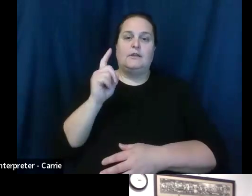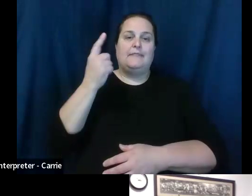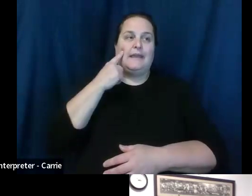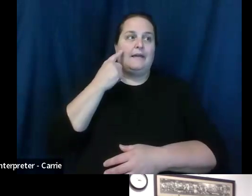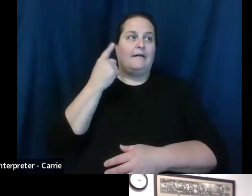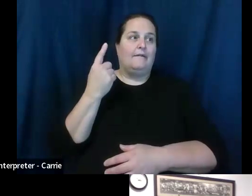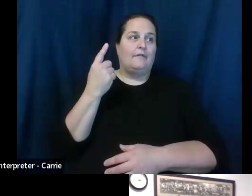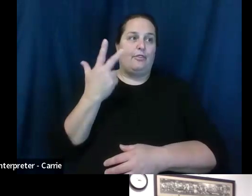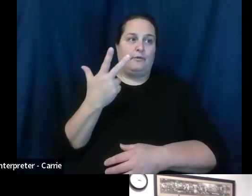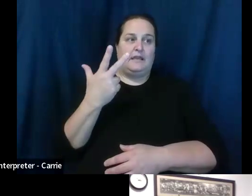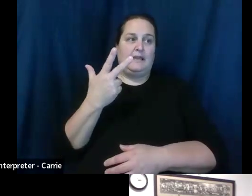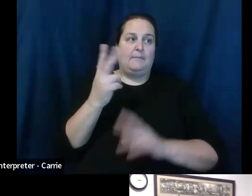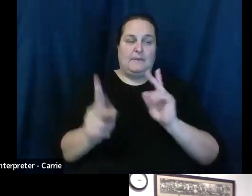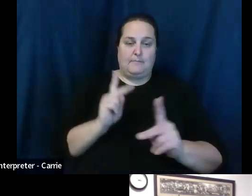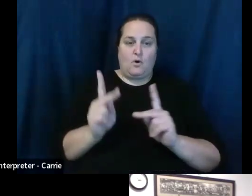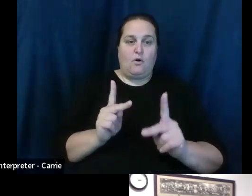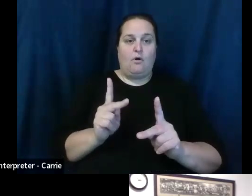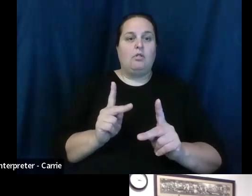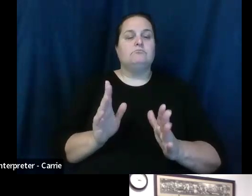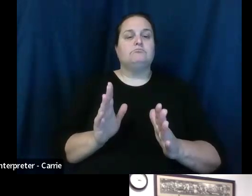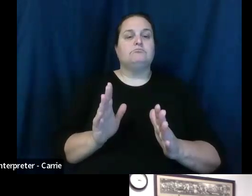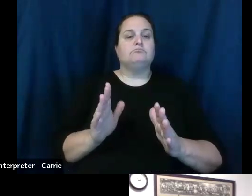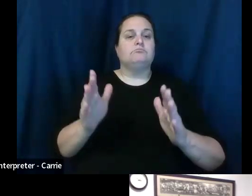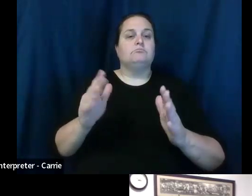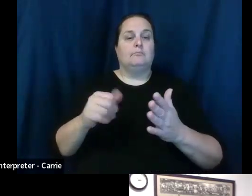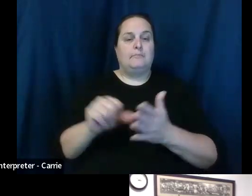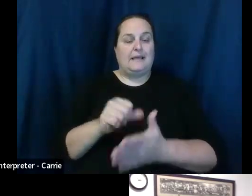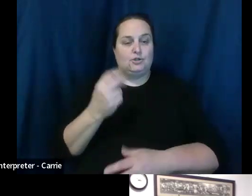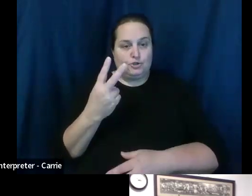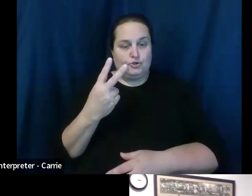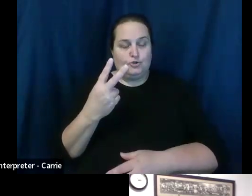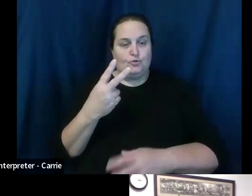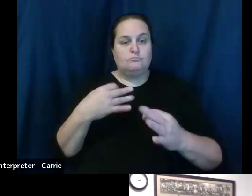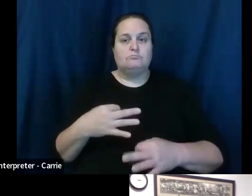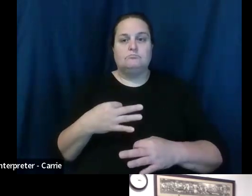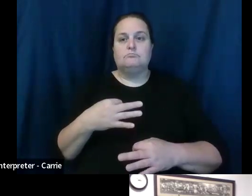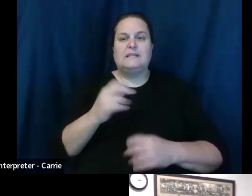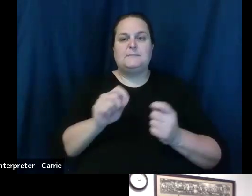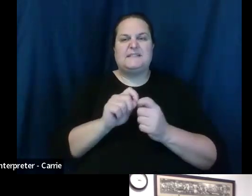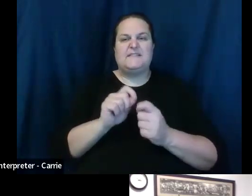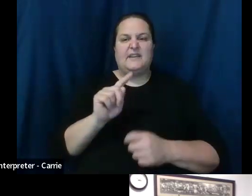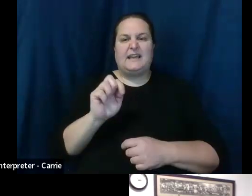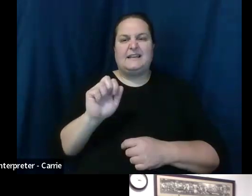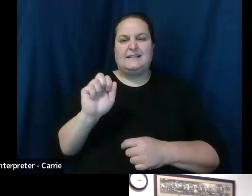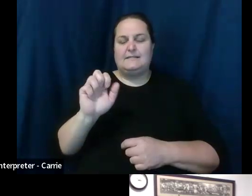information. And the second page will ask you about some specific tasks and who will be the best to do those.